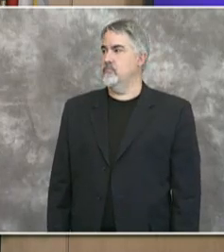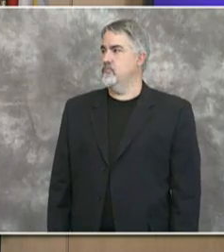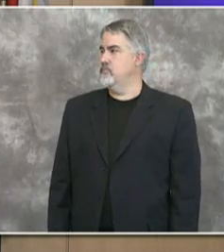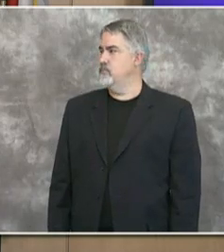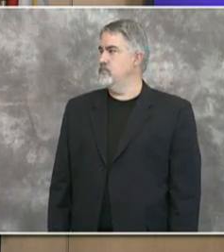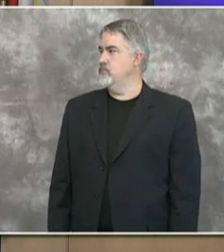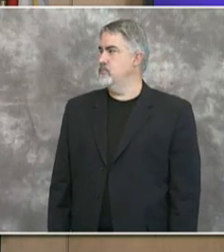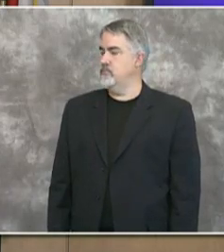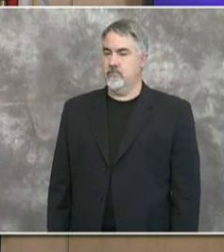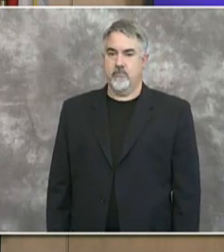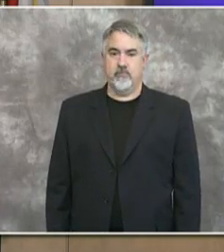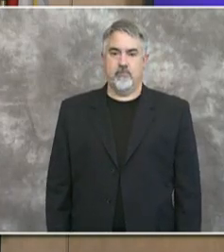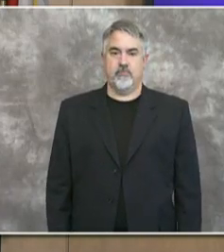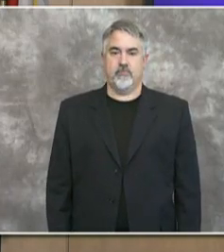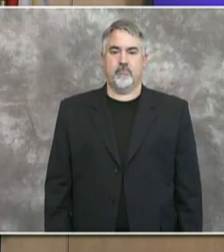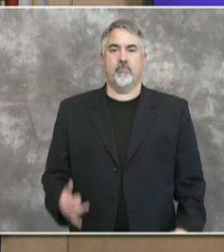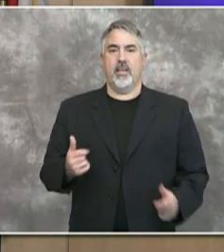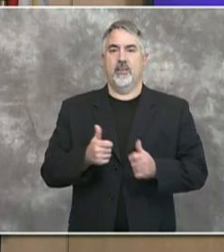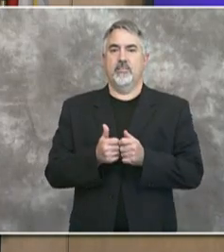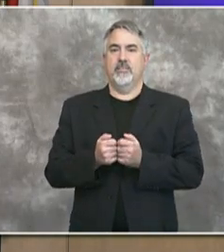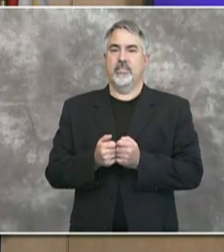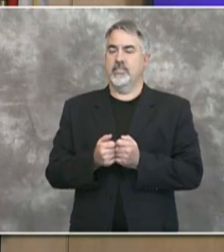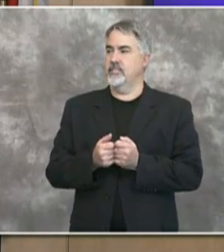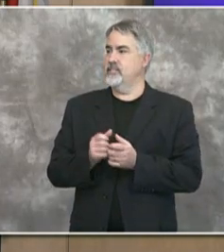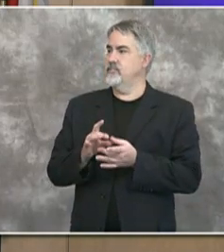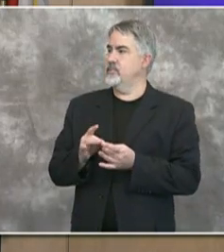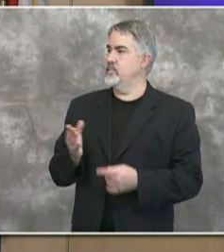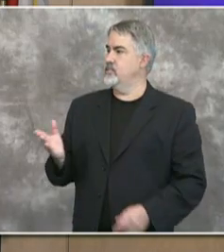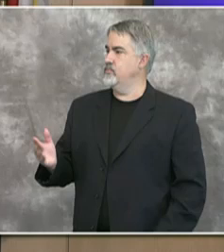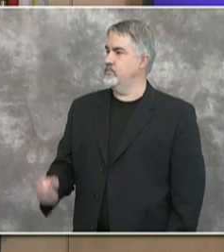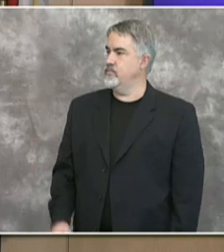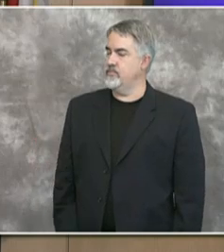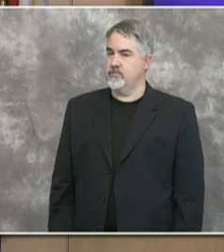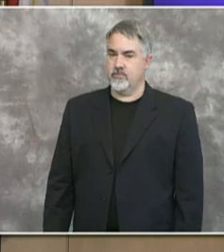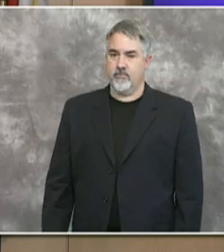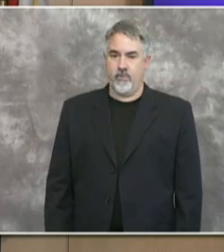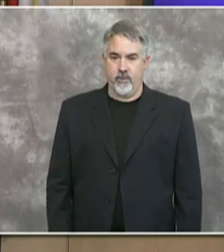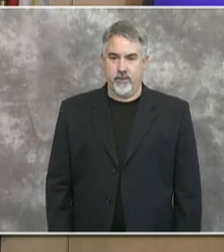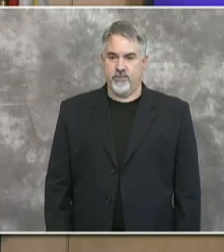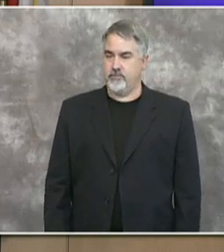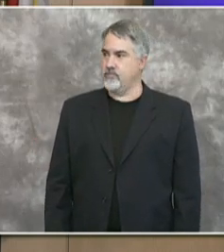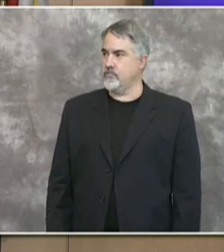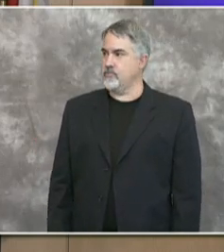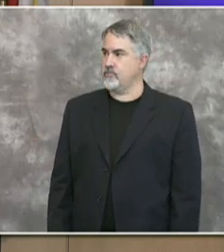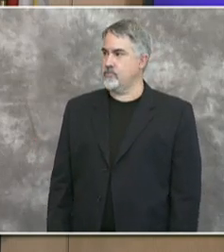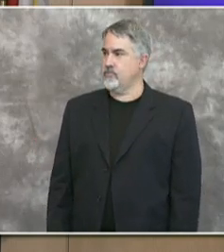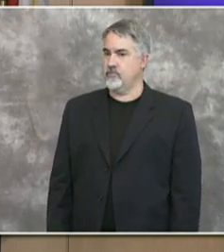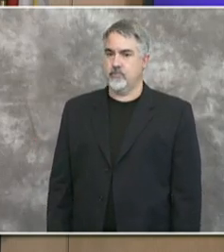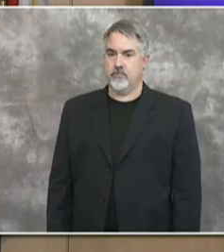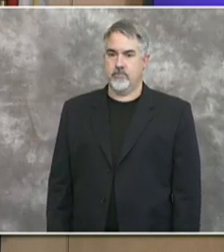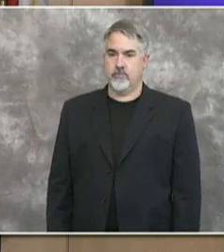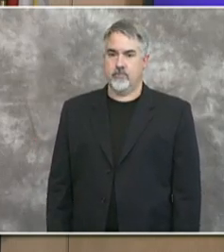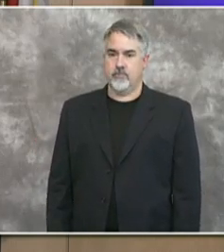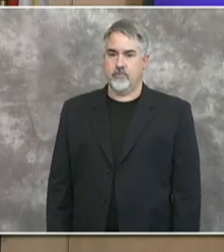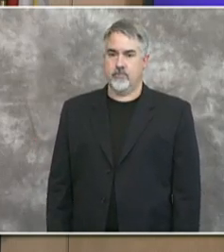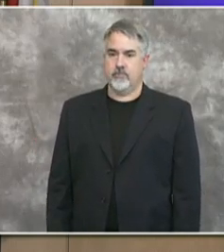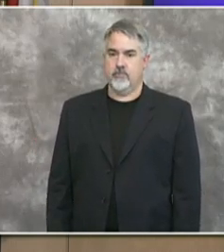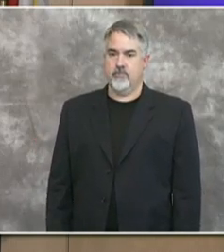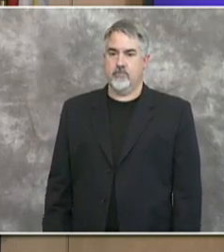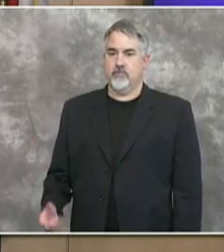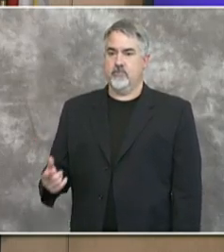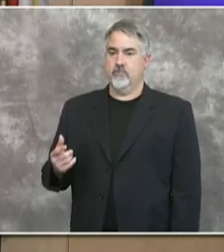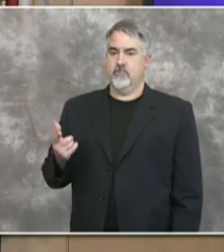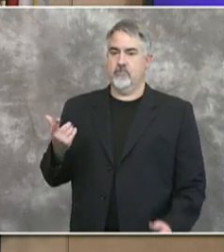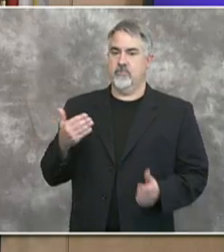Okay, we'll go to the text questions. The first couple of questions I know deal with cool zones, and we're going to ask Dr. Wooten to respond to those